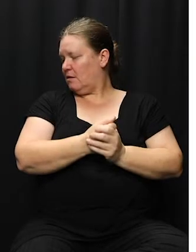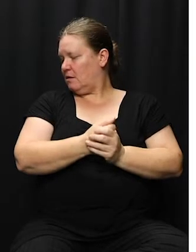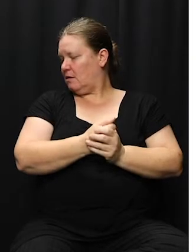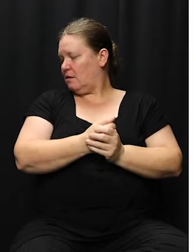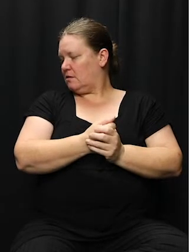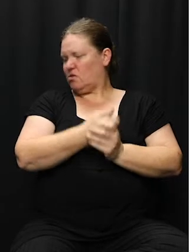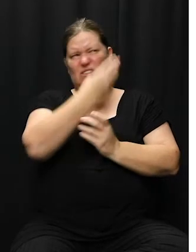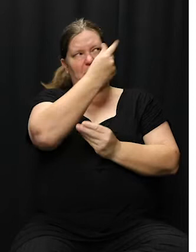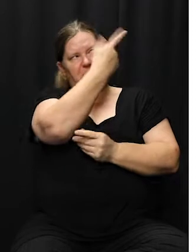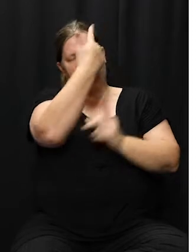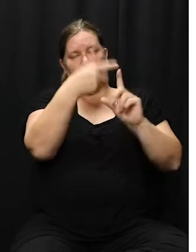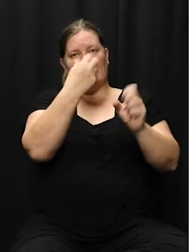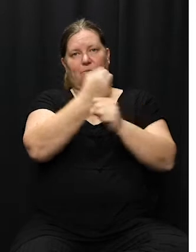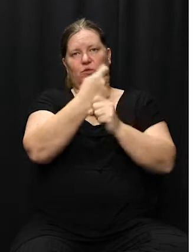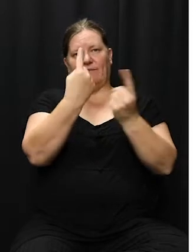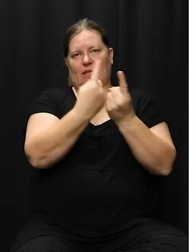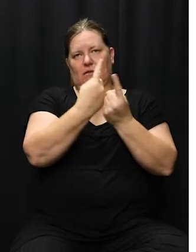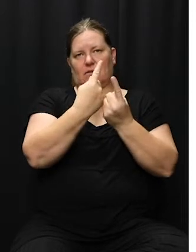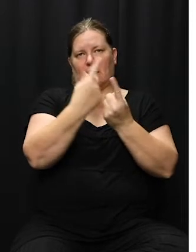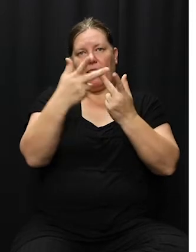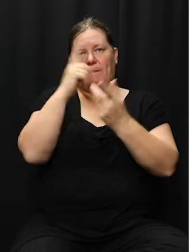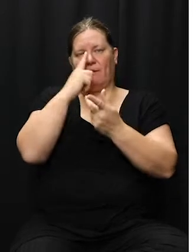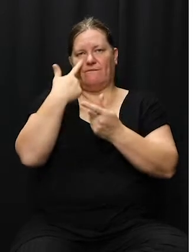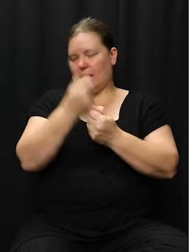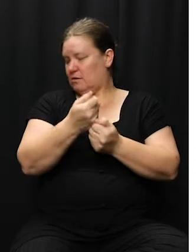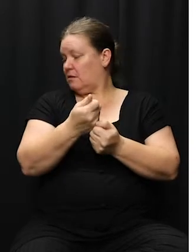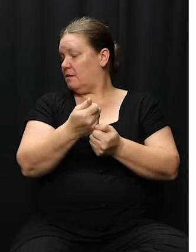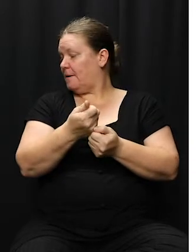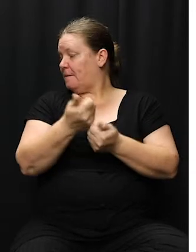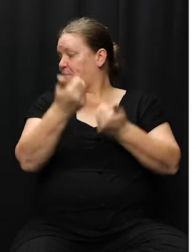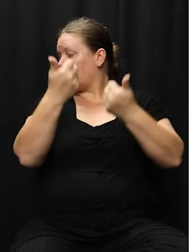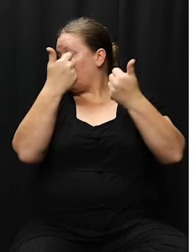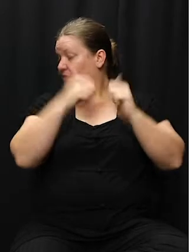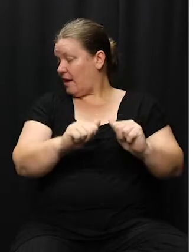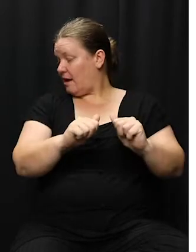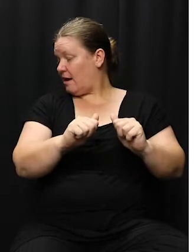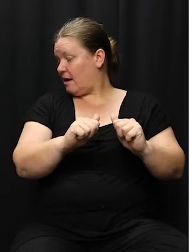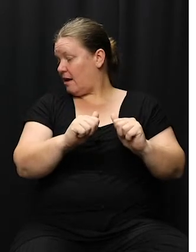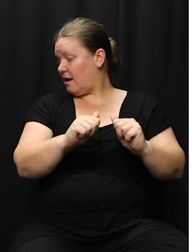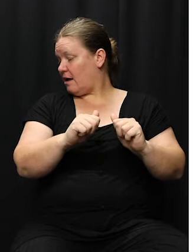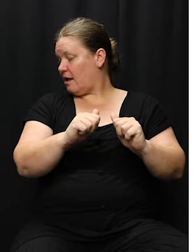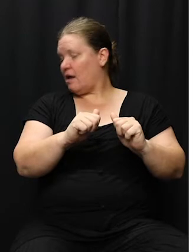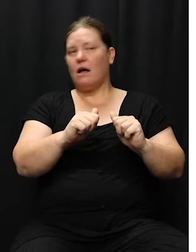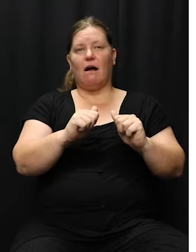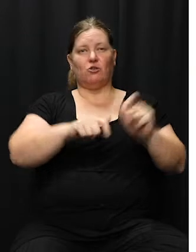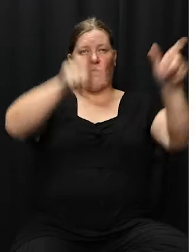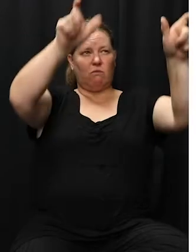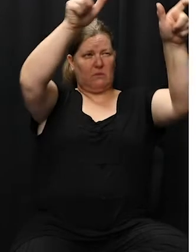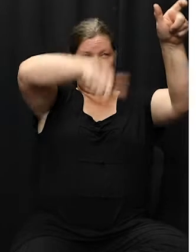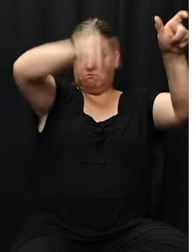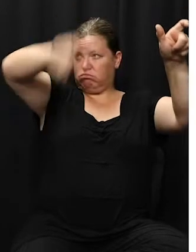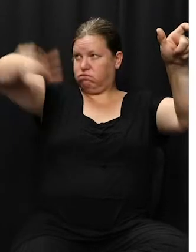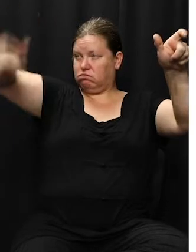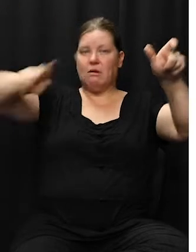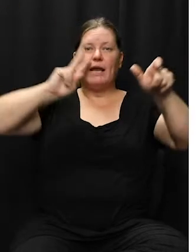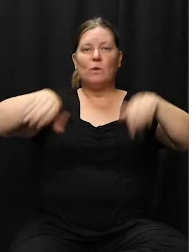shape, expressive. So this is just an example of the types of information in the chart. Then I took all of